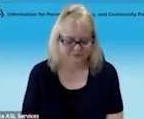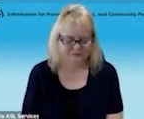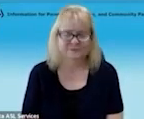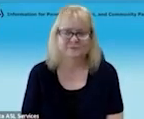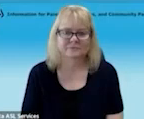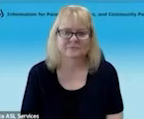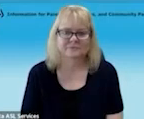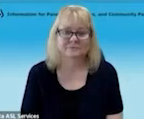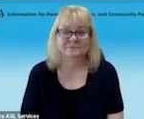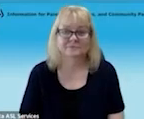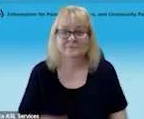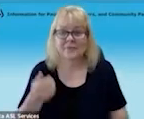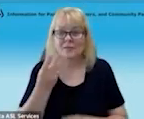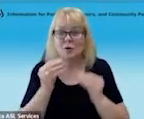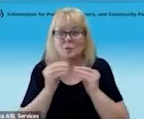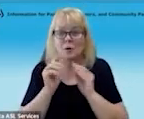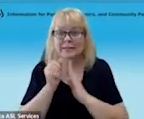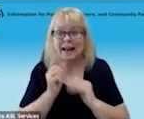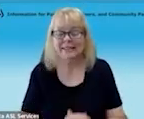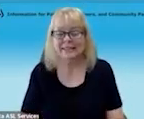Almost there.